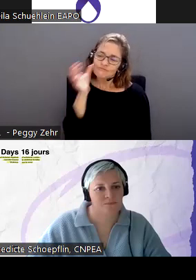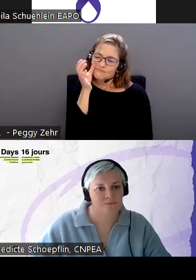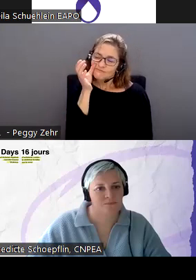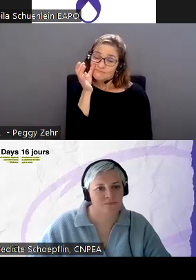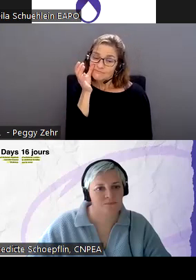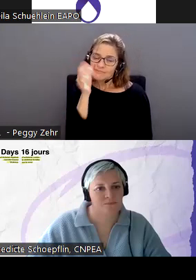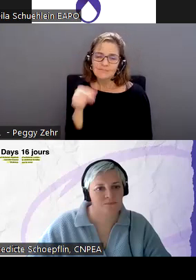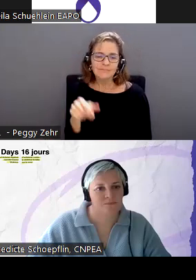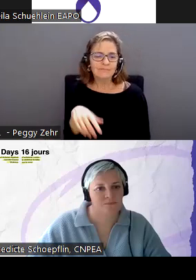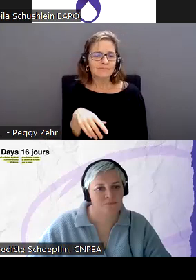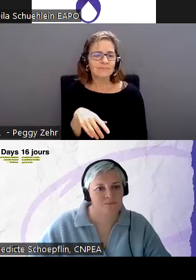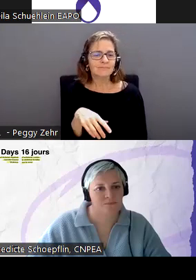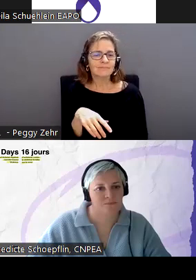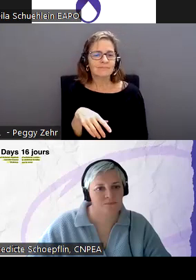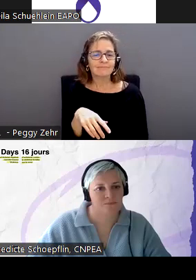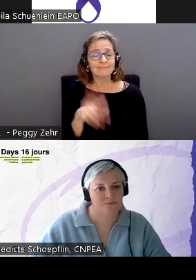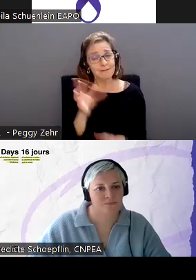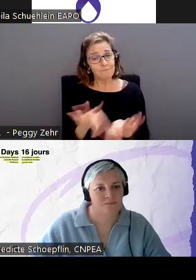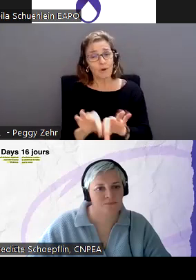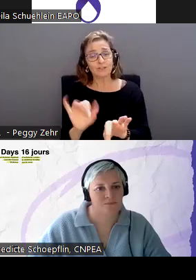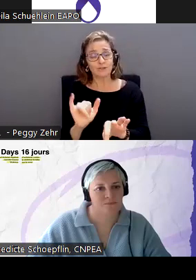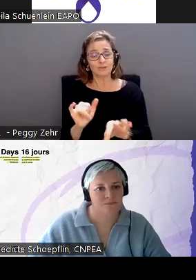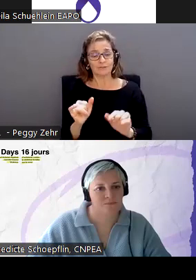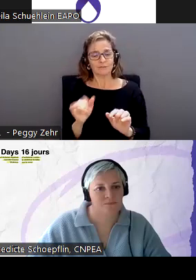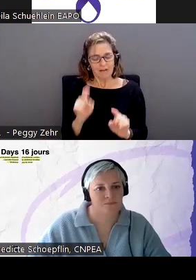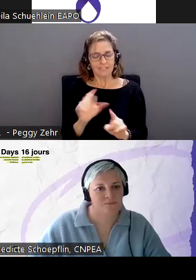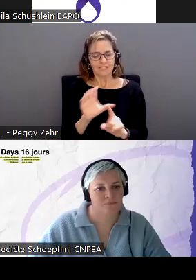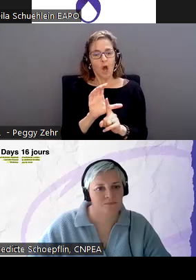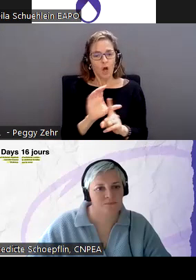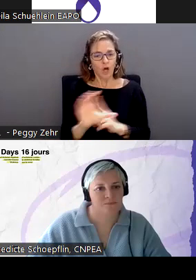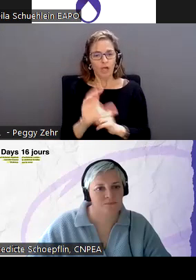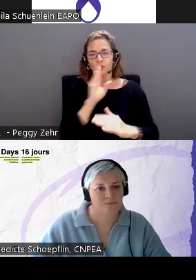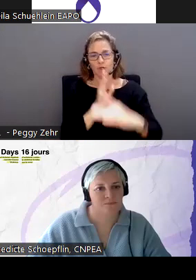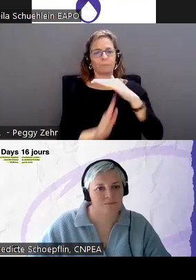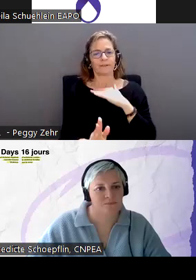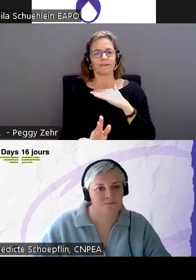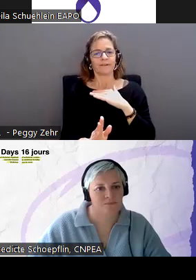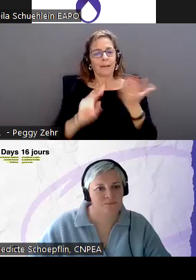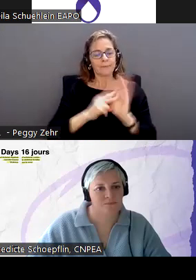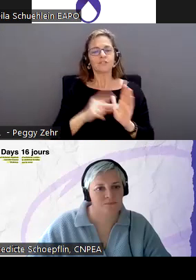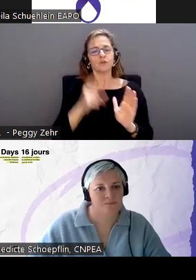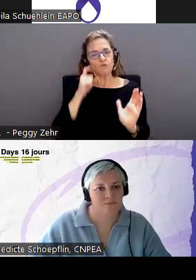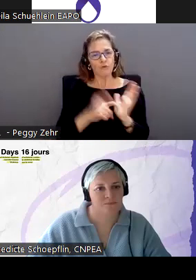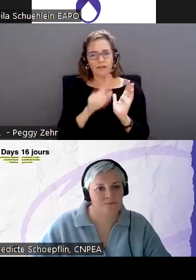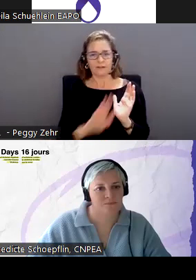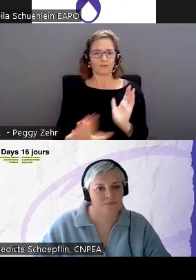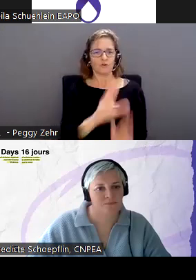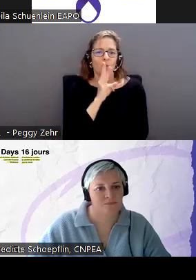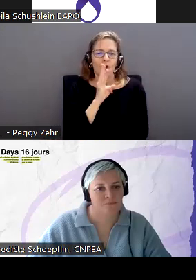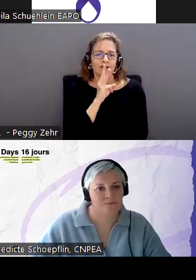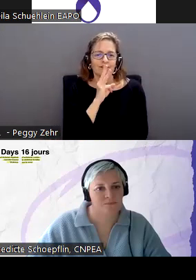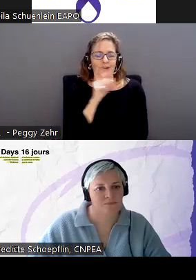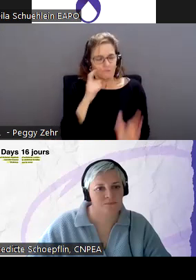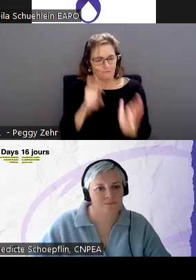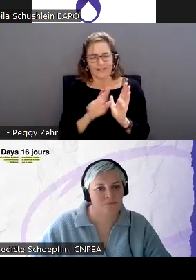of self-reflection to understand the kind of biases, the water that we're swimming in, that we can't see unless